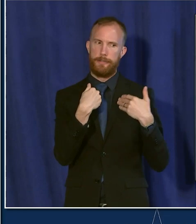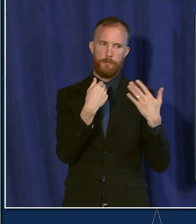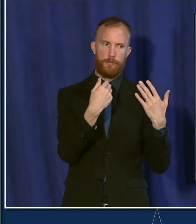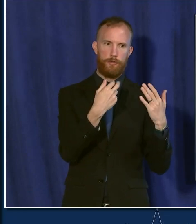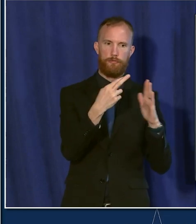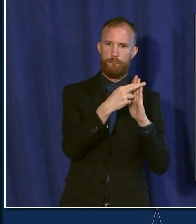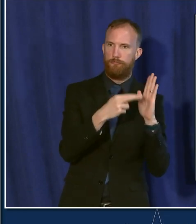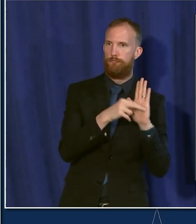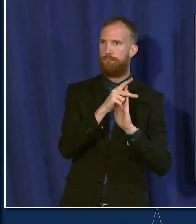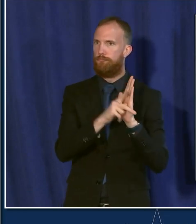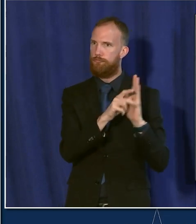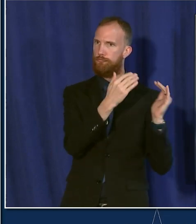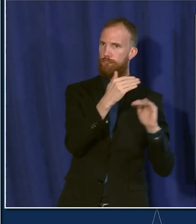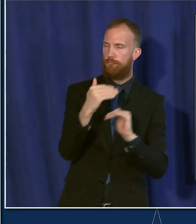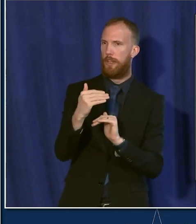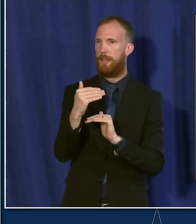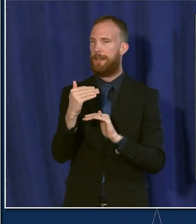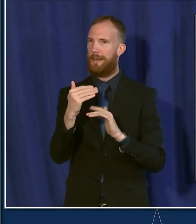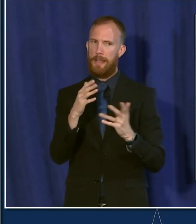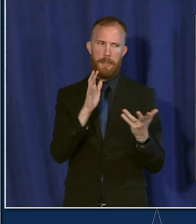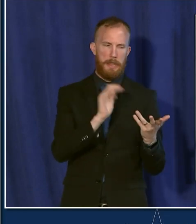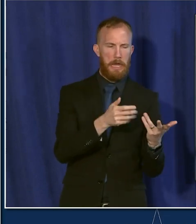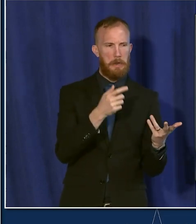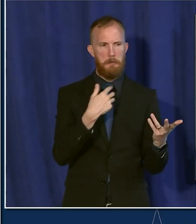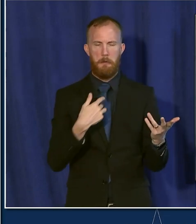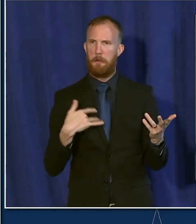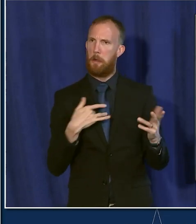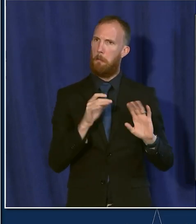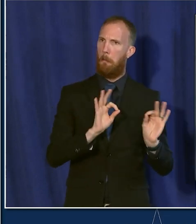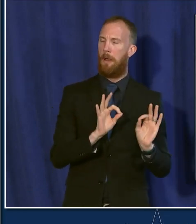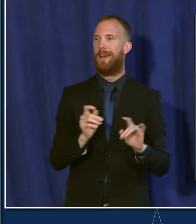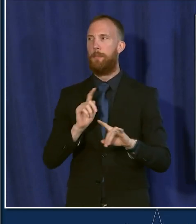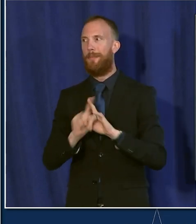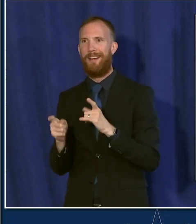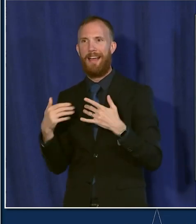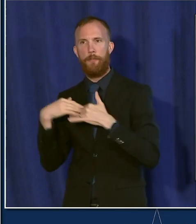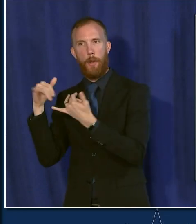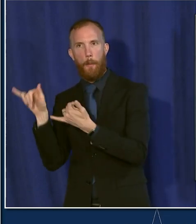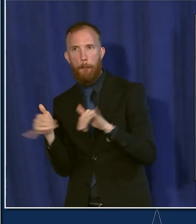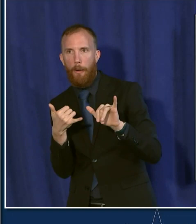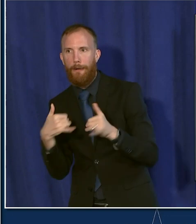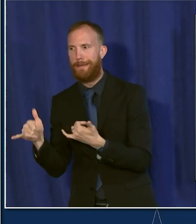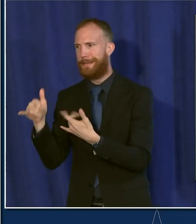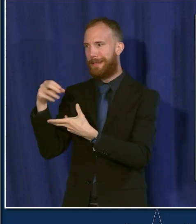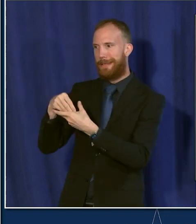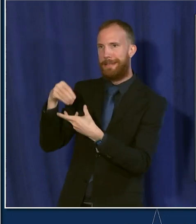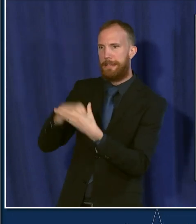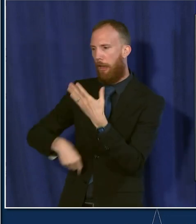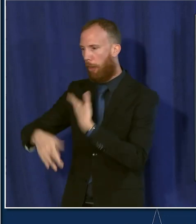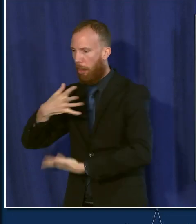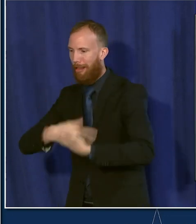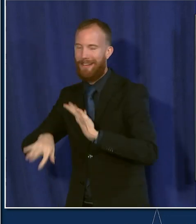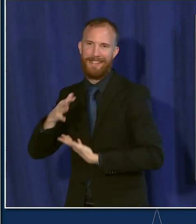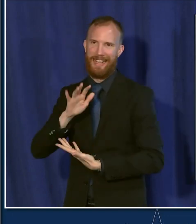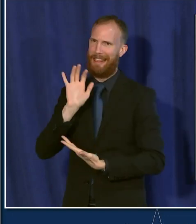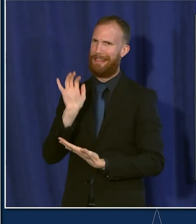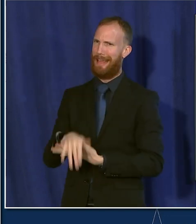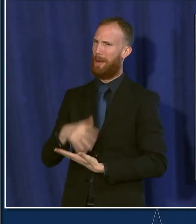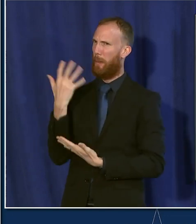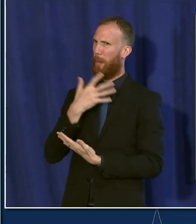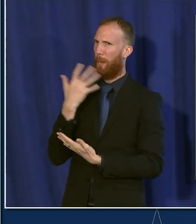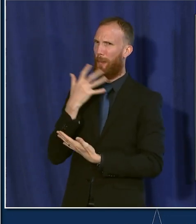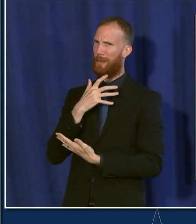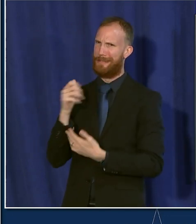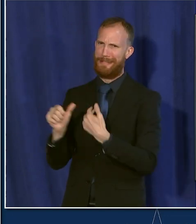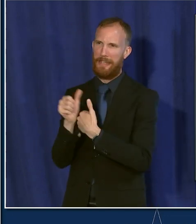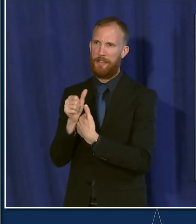more concern if people are having parties inside and gathering. So particularly if you're unvaccinated, please make sure that you're, masking in settings